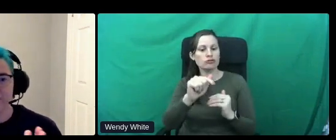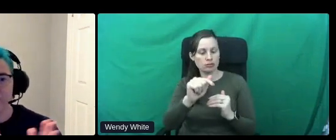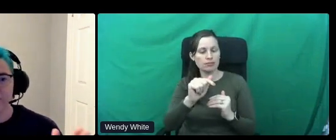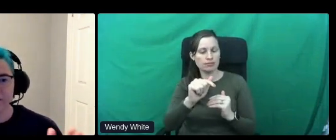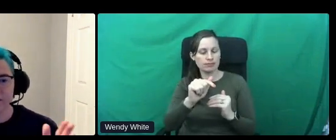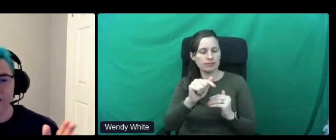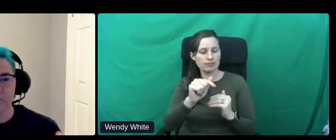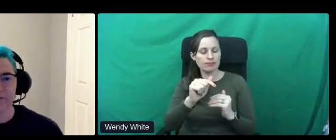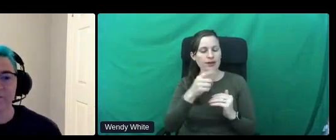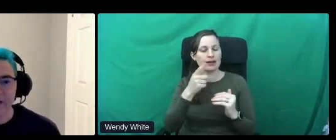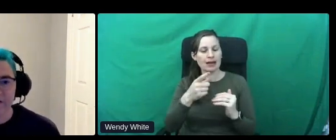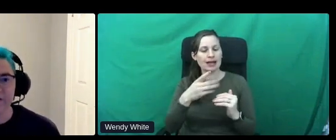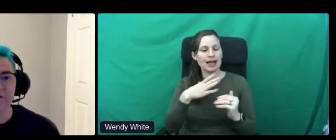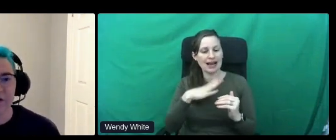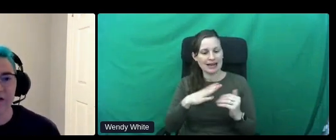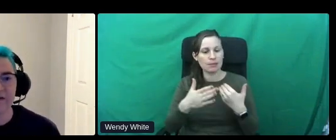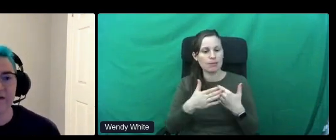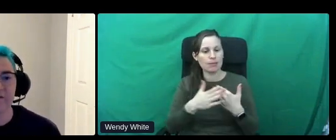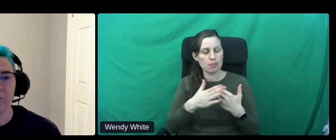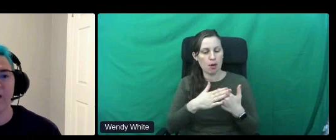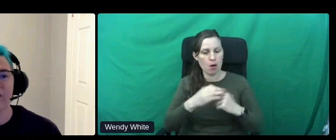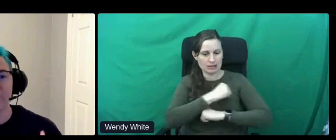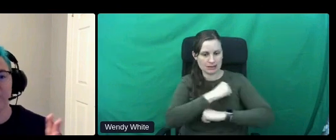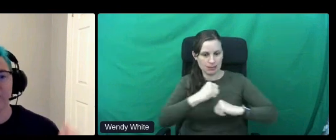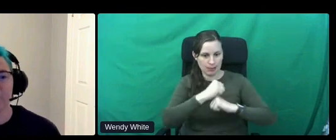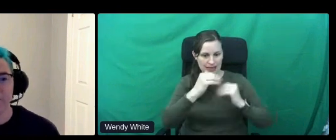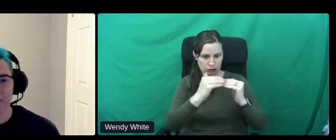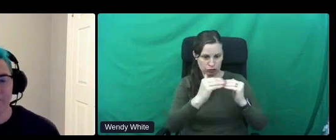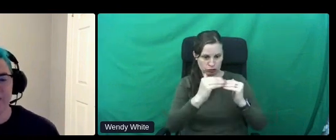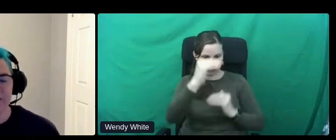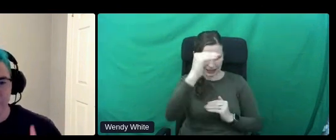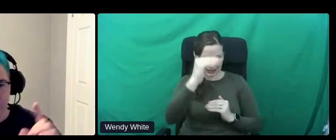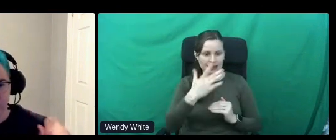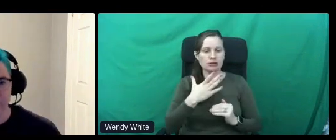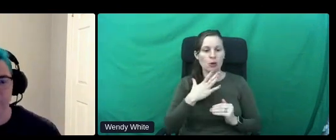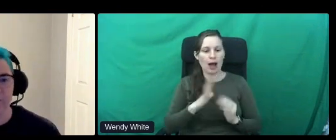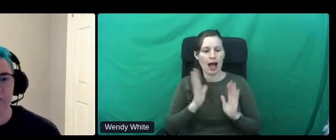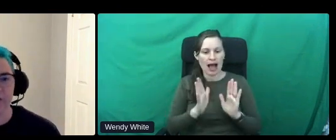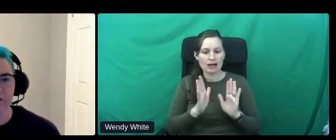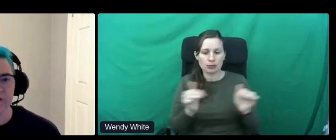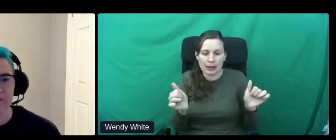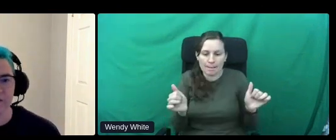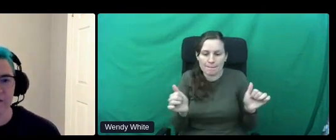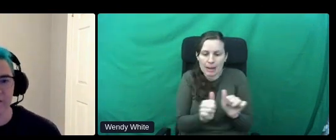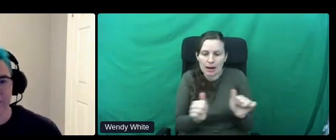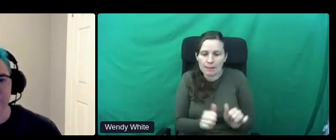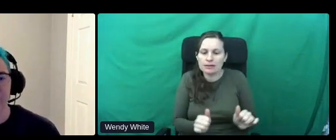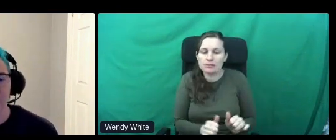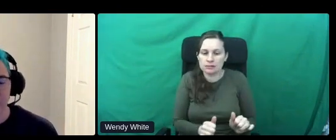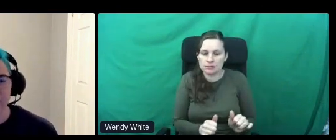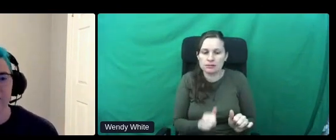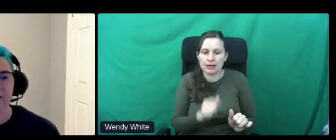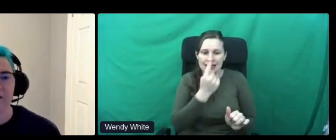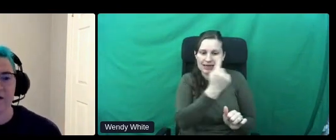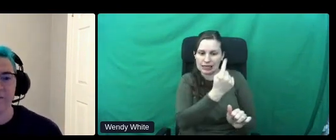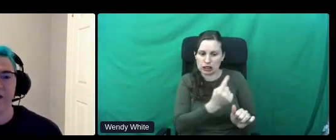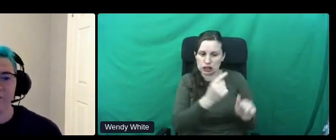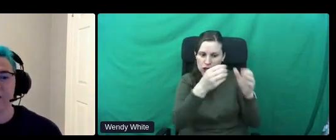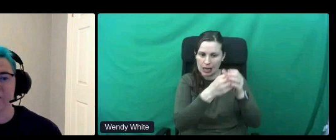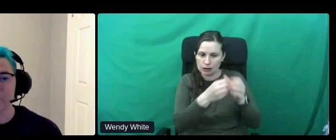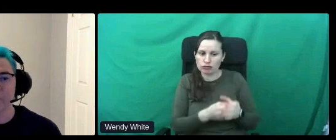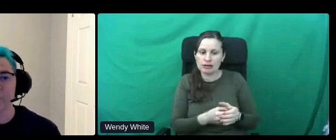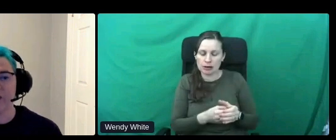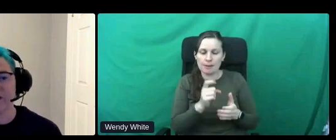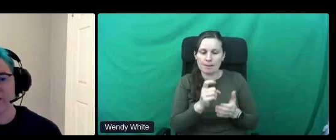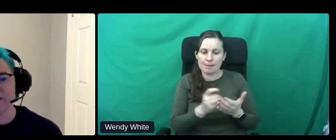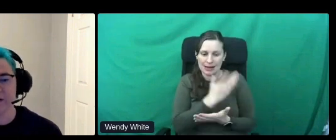It requires a lot more space on screen, and so therefore we had to be a lot more minimalistic with what we were putting into each category and